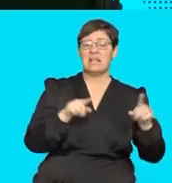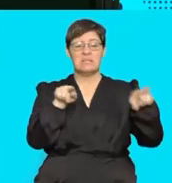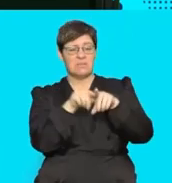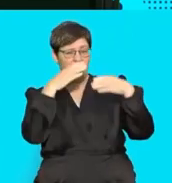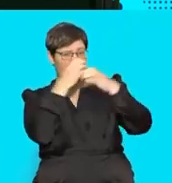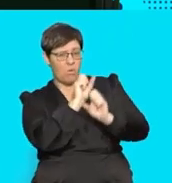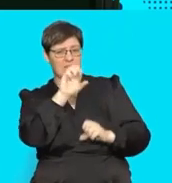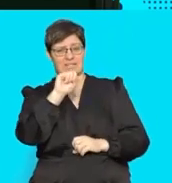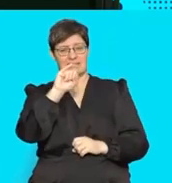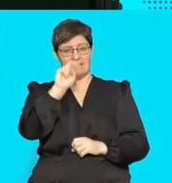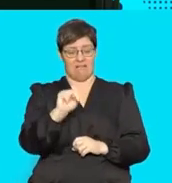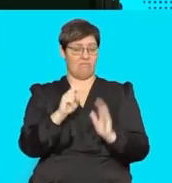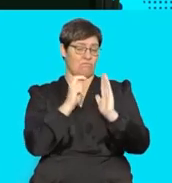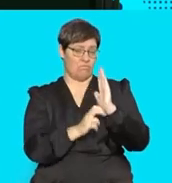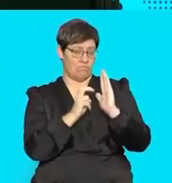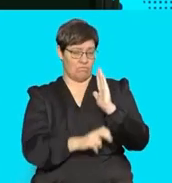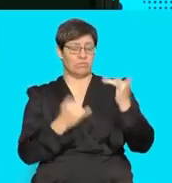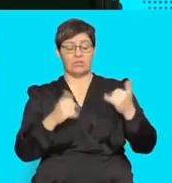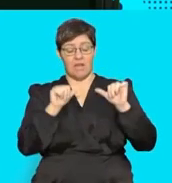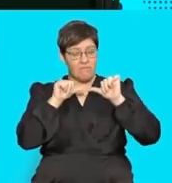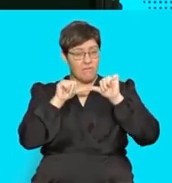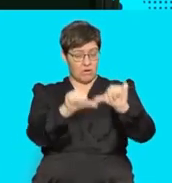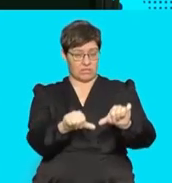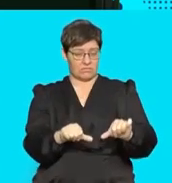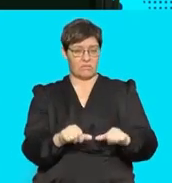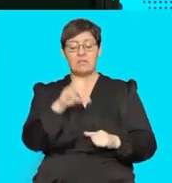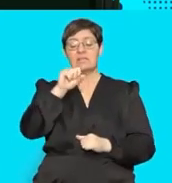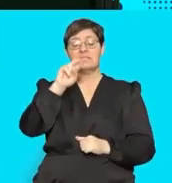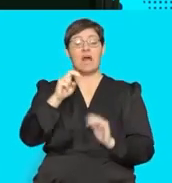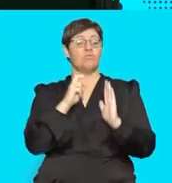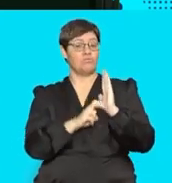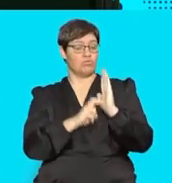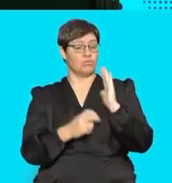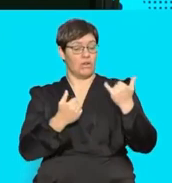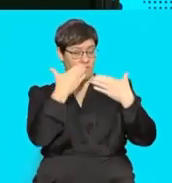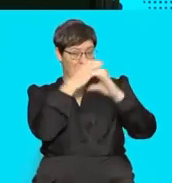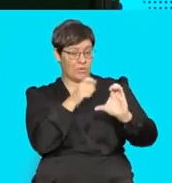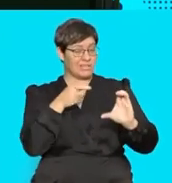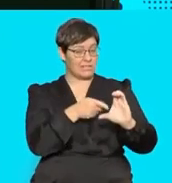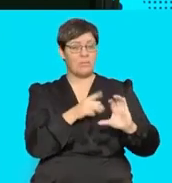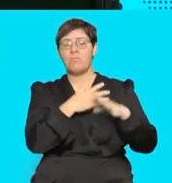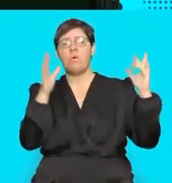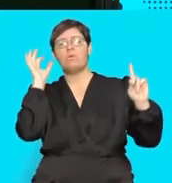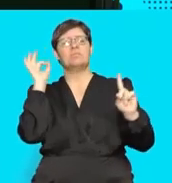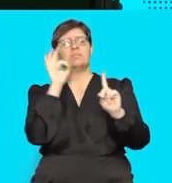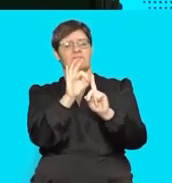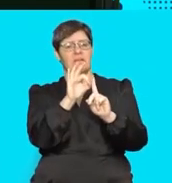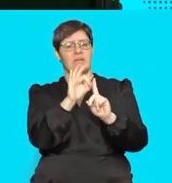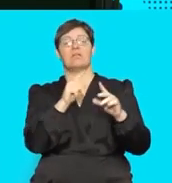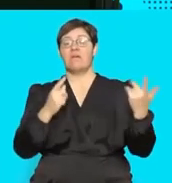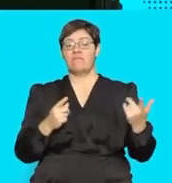We're going to continue with that and we're going to be discussing the sine rule today, but specifically, we're going to be dealing with